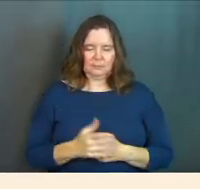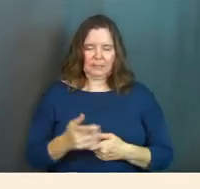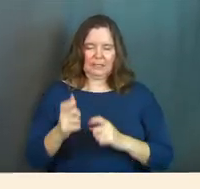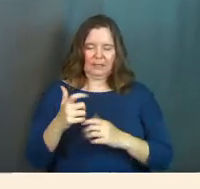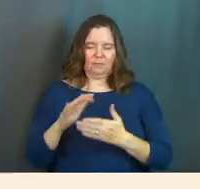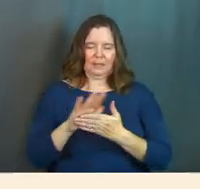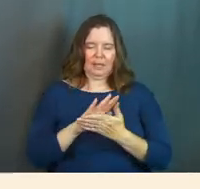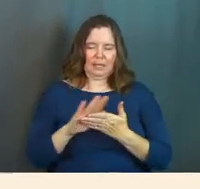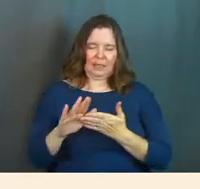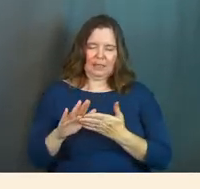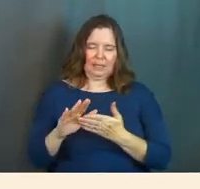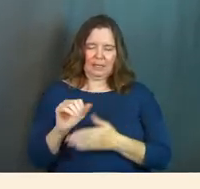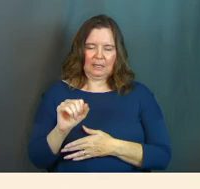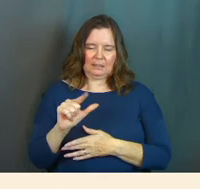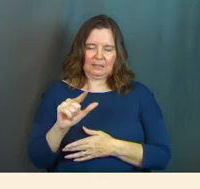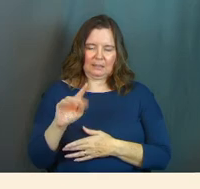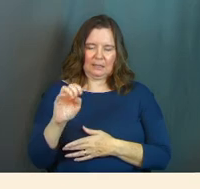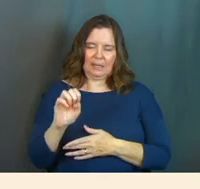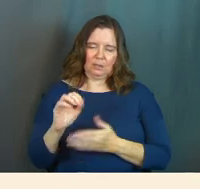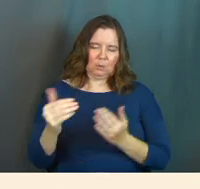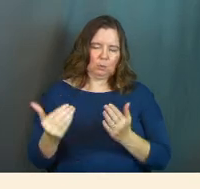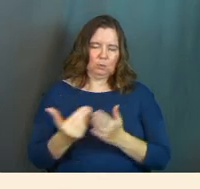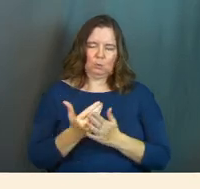Give me a clean slate, Lord.